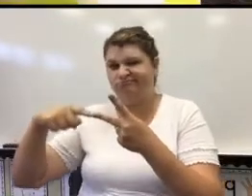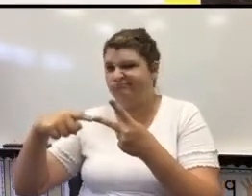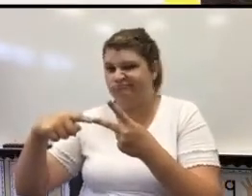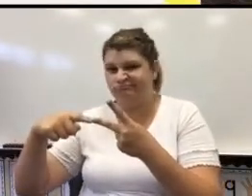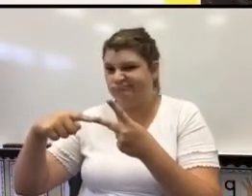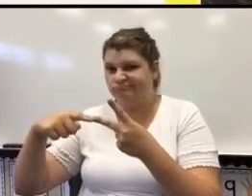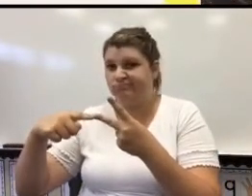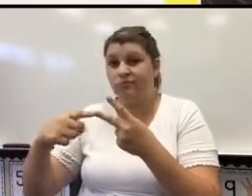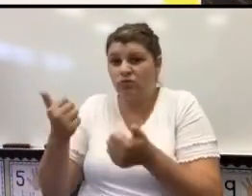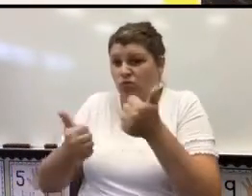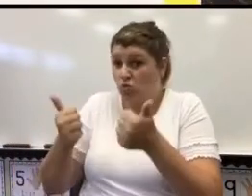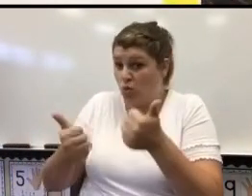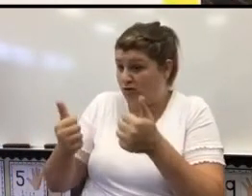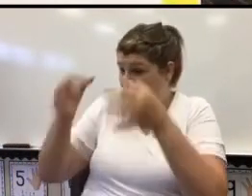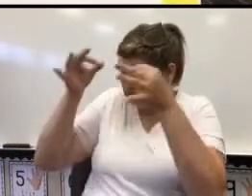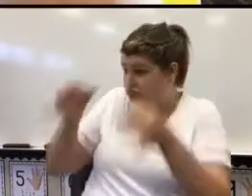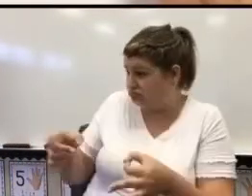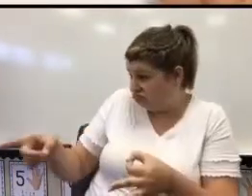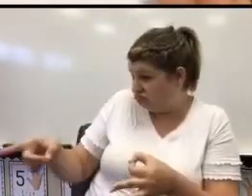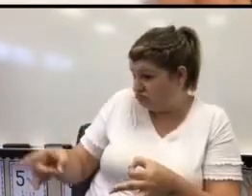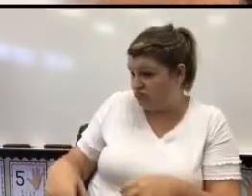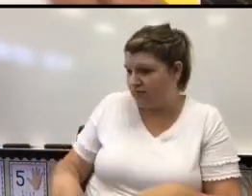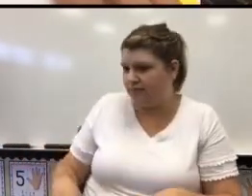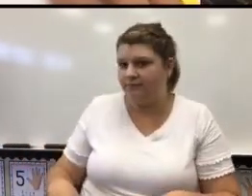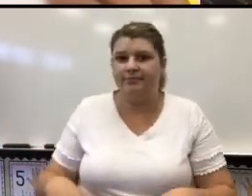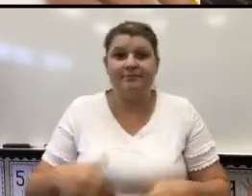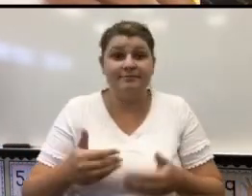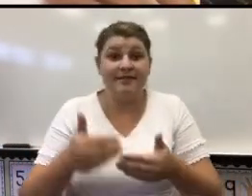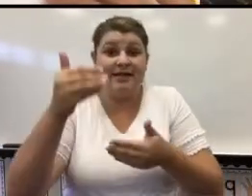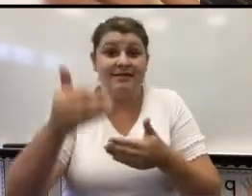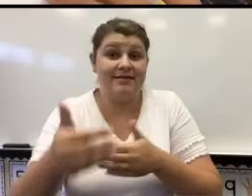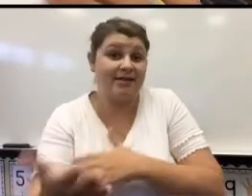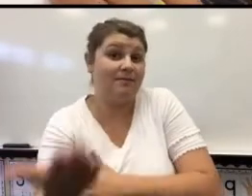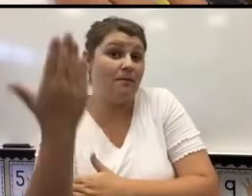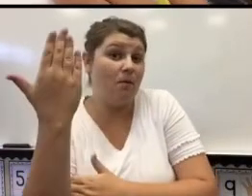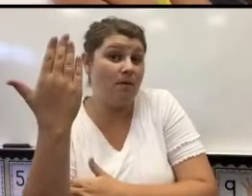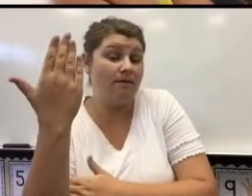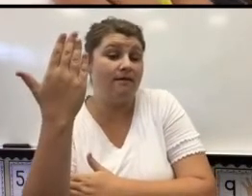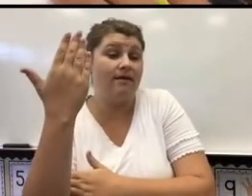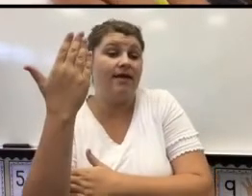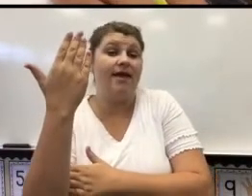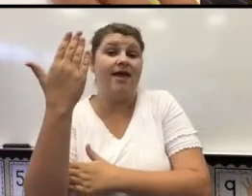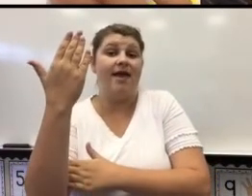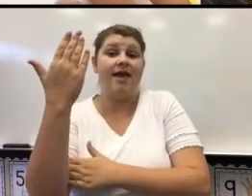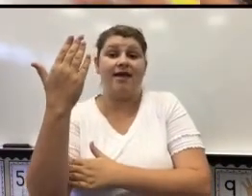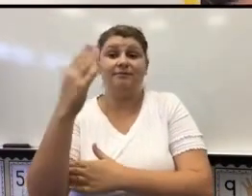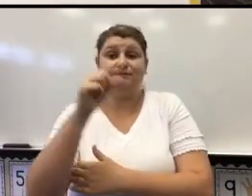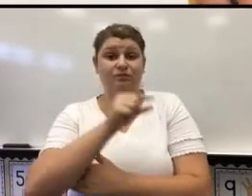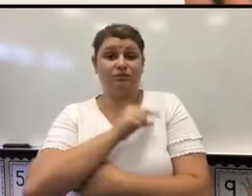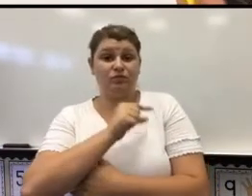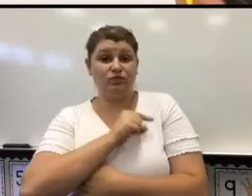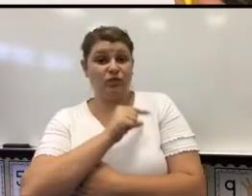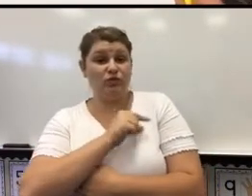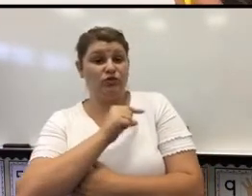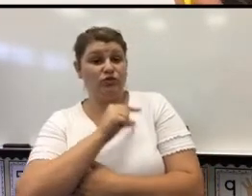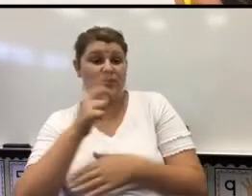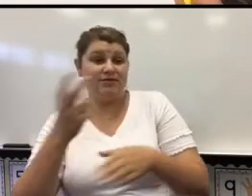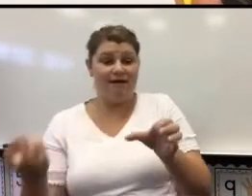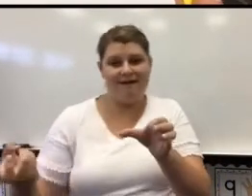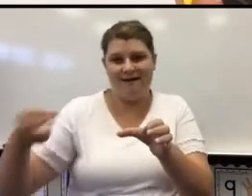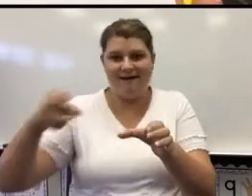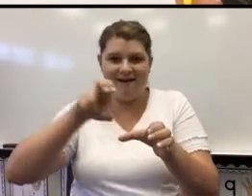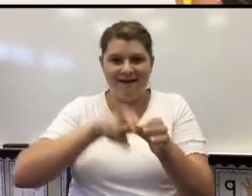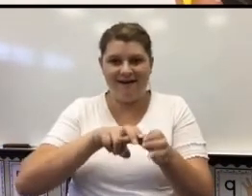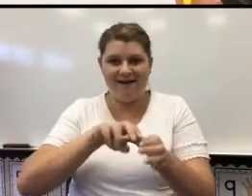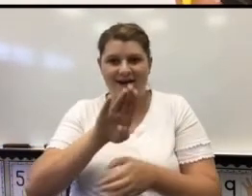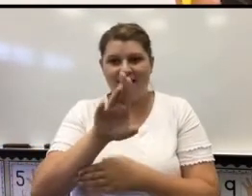positive instead of negative. The next morning, George stepped onto the bus feeling more positive than ever.